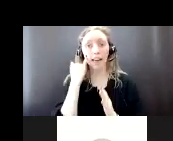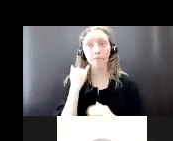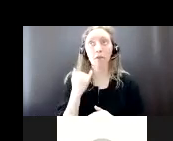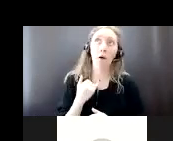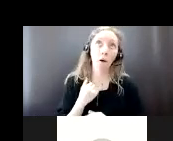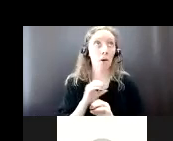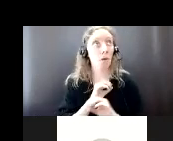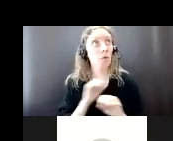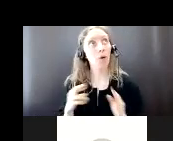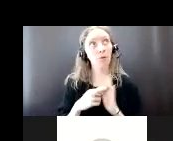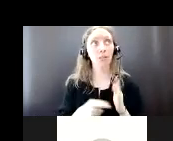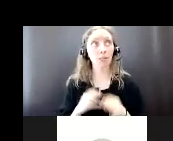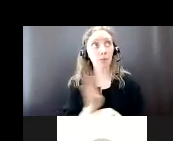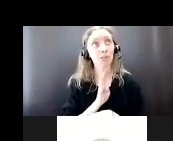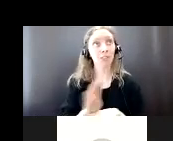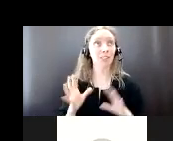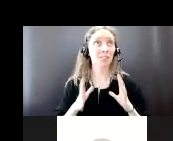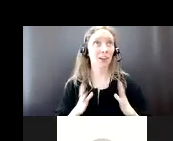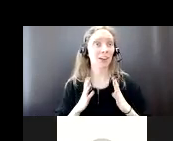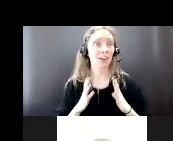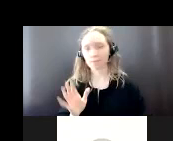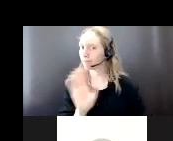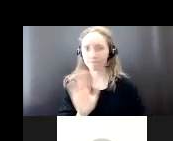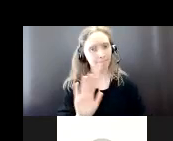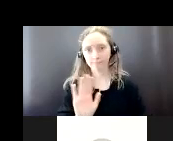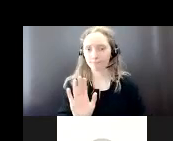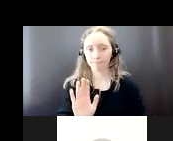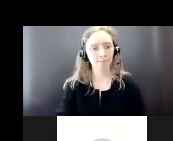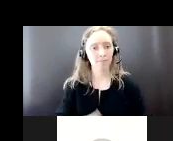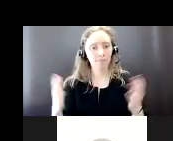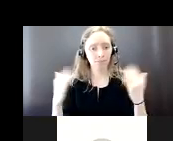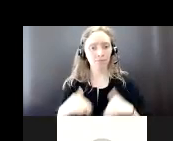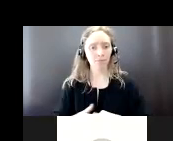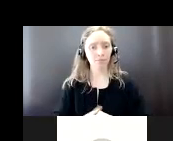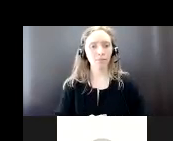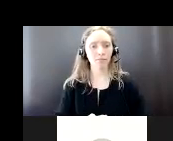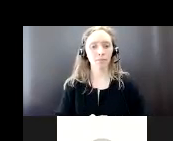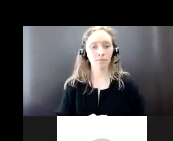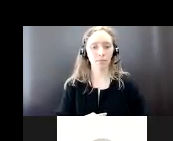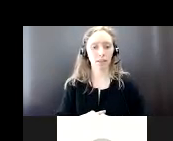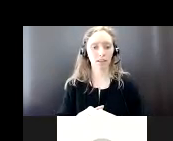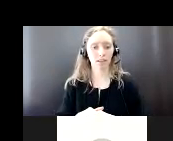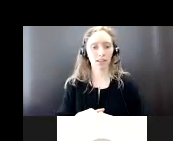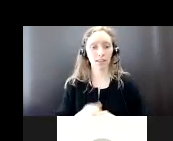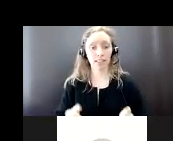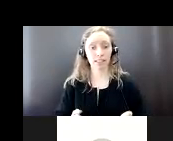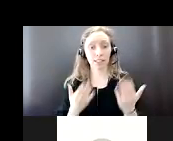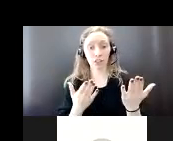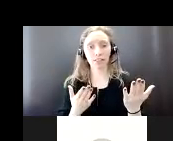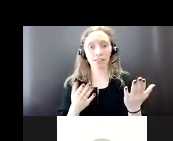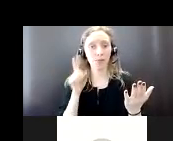Another warning sign of fraud is suggest falsifying financial information. It's exactly as it sounds. And somebody said, well, I would never do